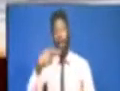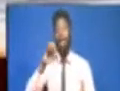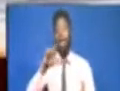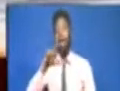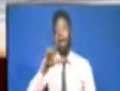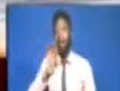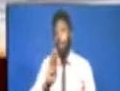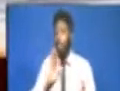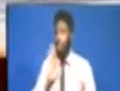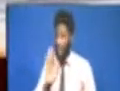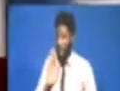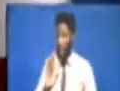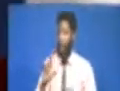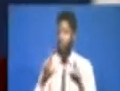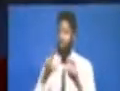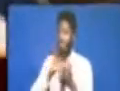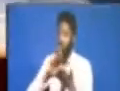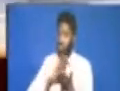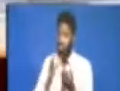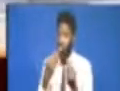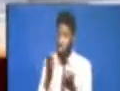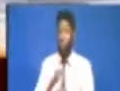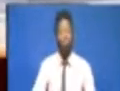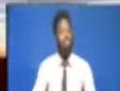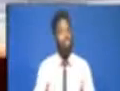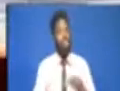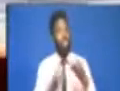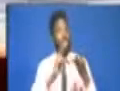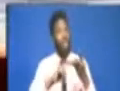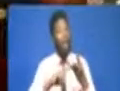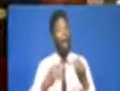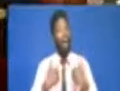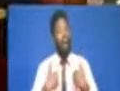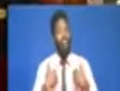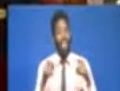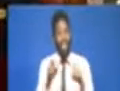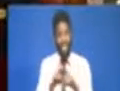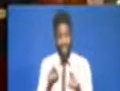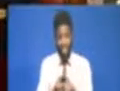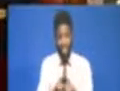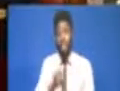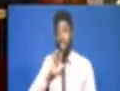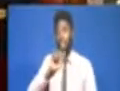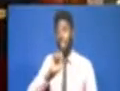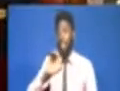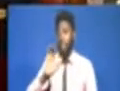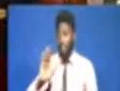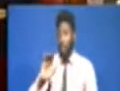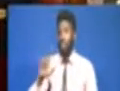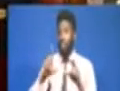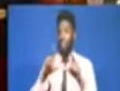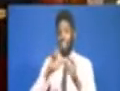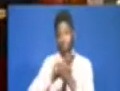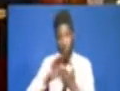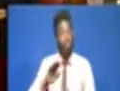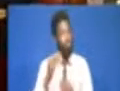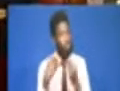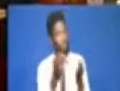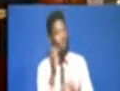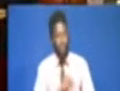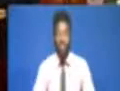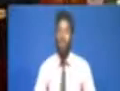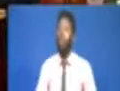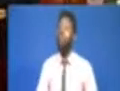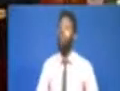Yes, submitted. You have the clearance from the Ethics and Anti-Corruption Commission. Submitted.